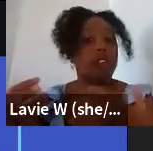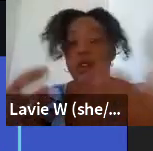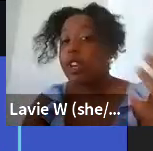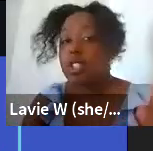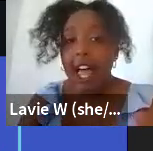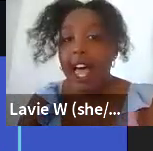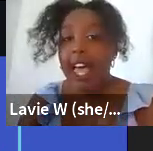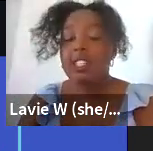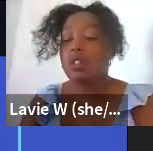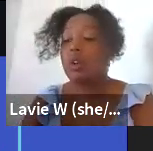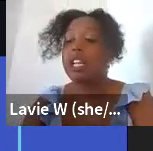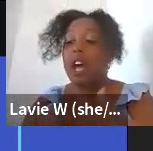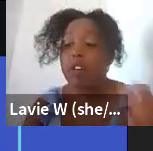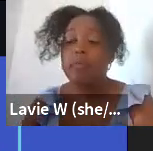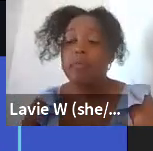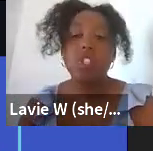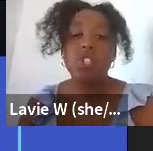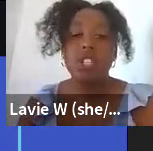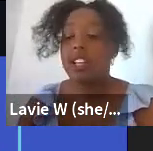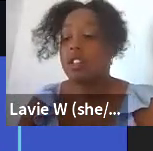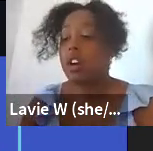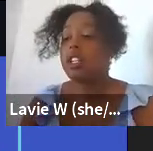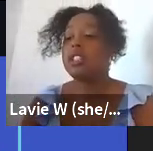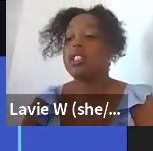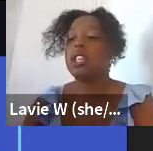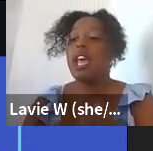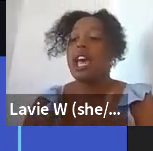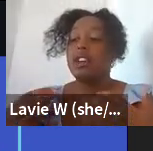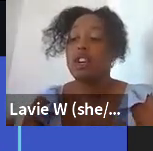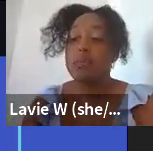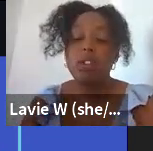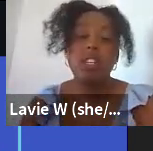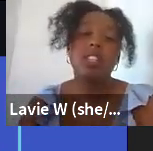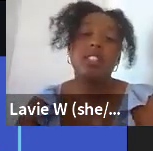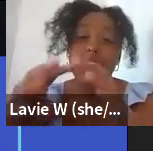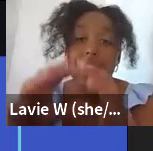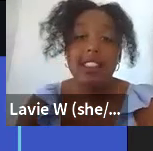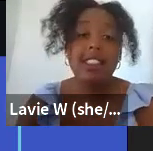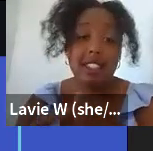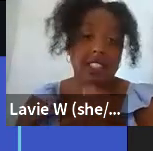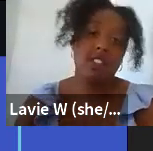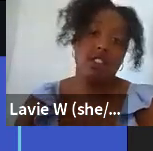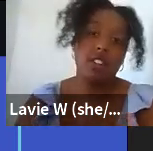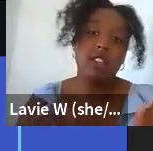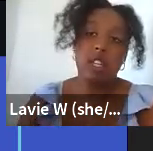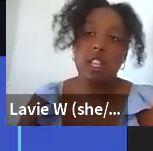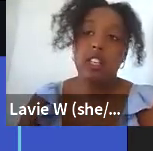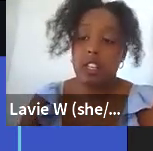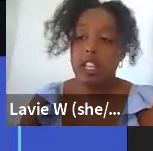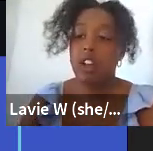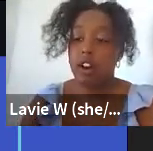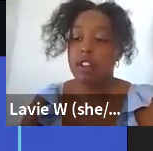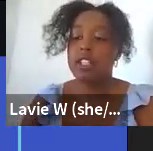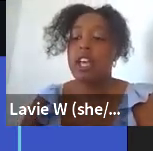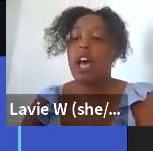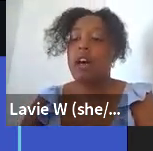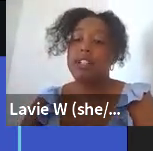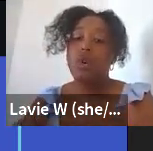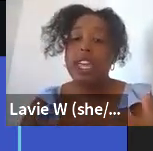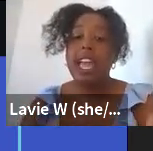of racialized and other marginalized artists and their communities in the sector, in